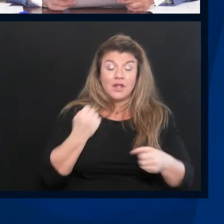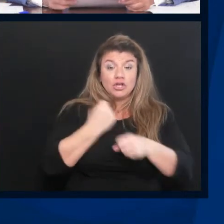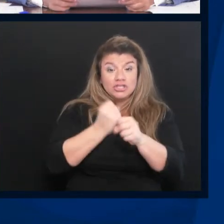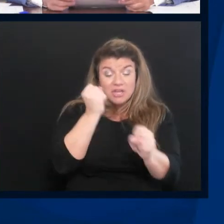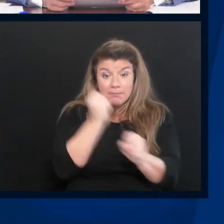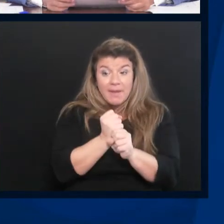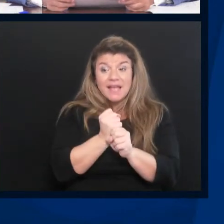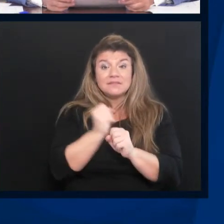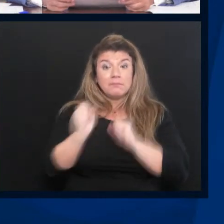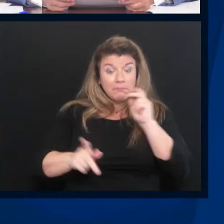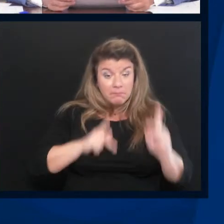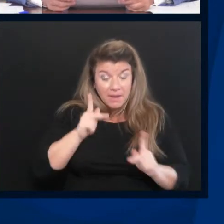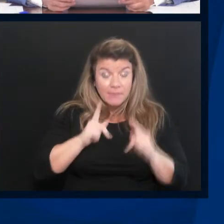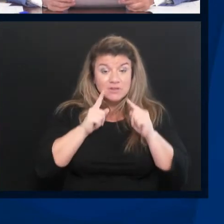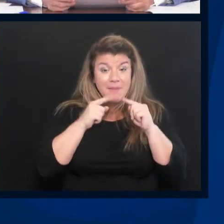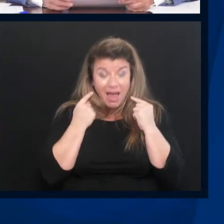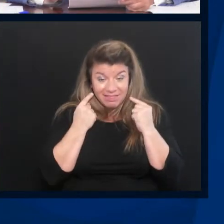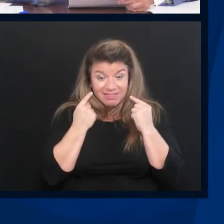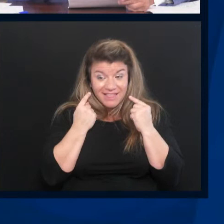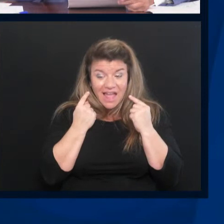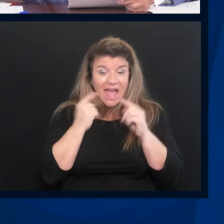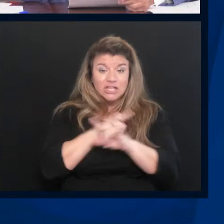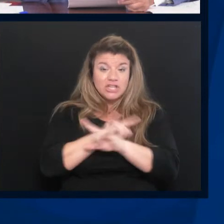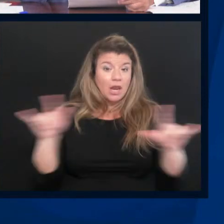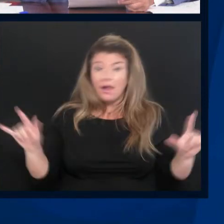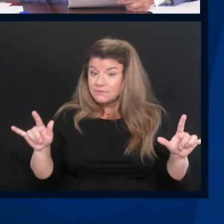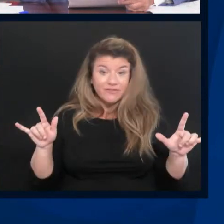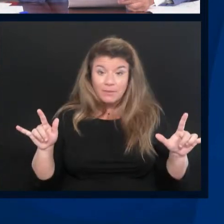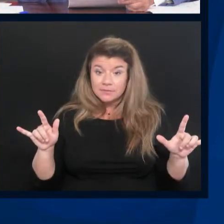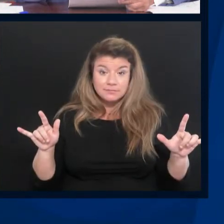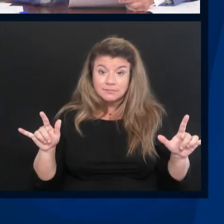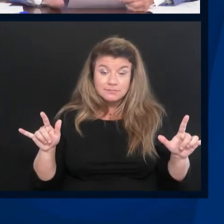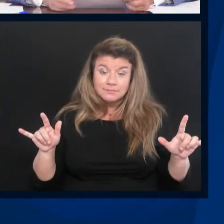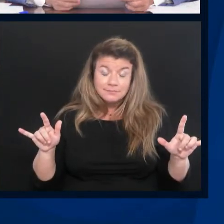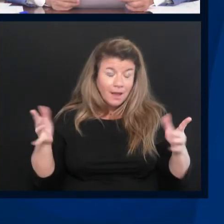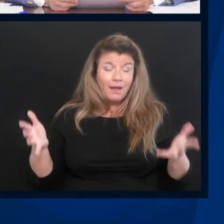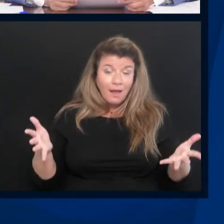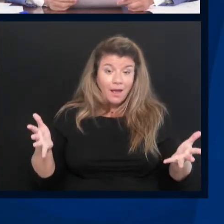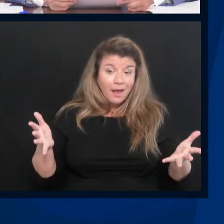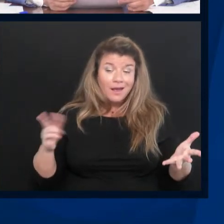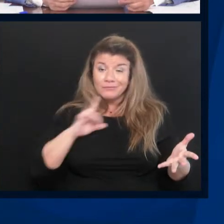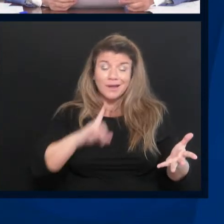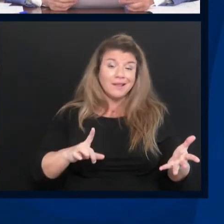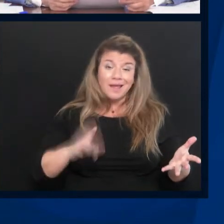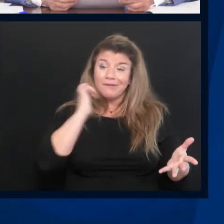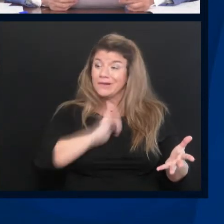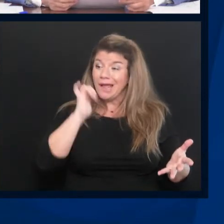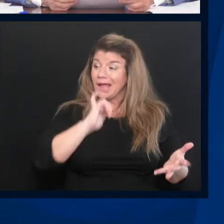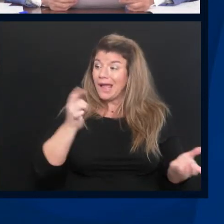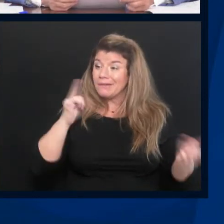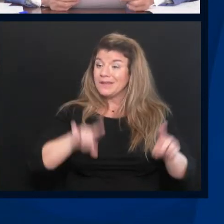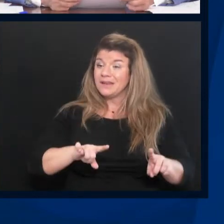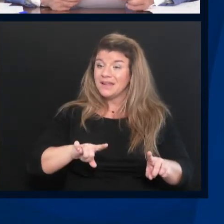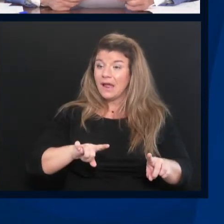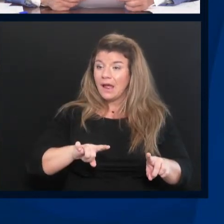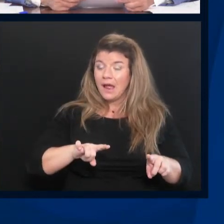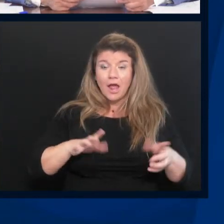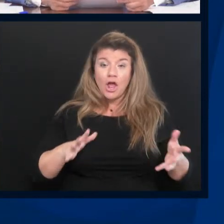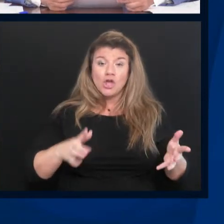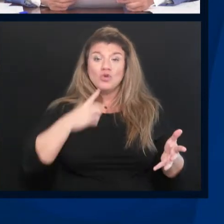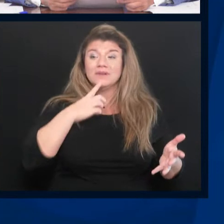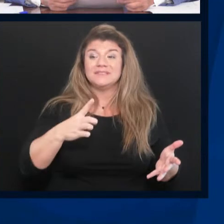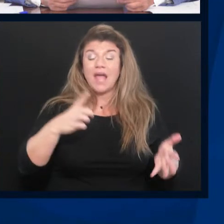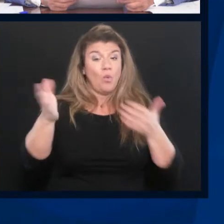people smile and she loves everybody. Now, at the end of the day, you can say anything